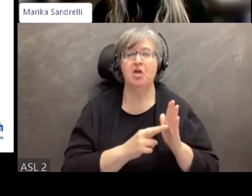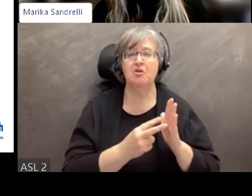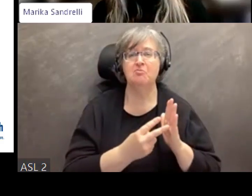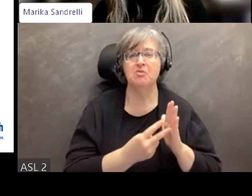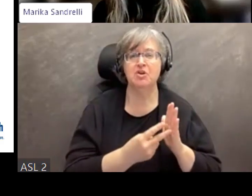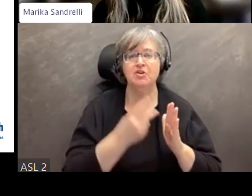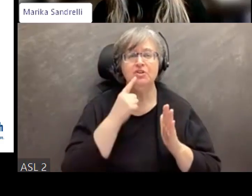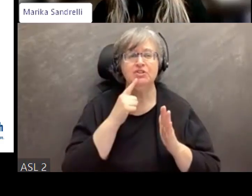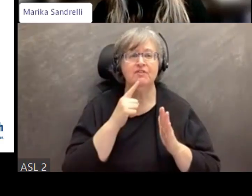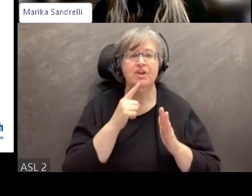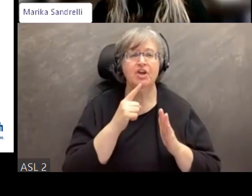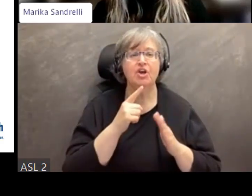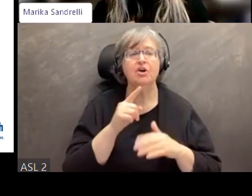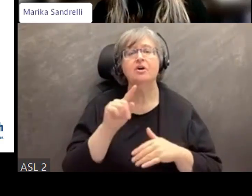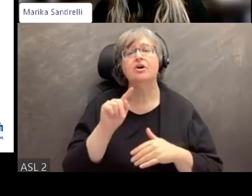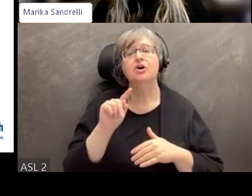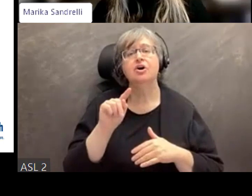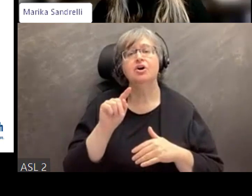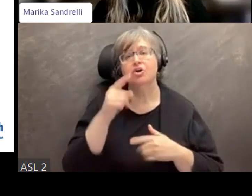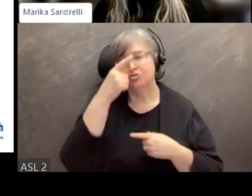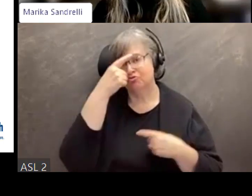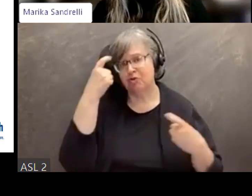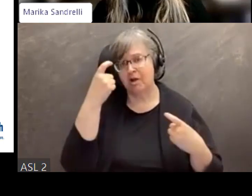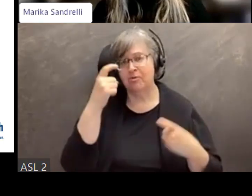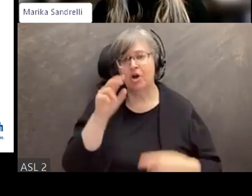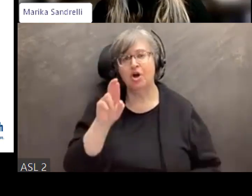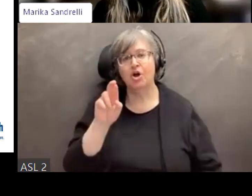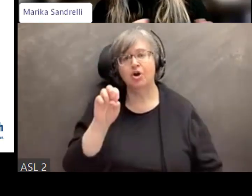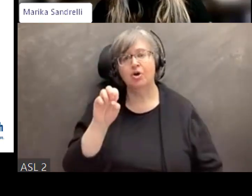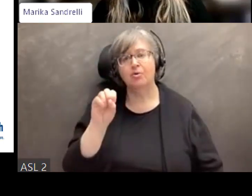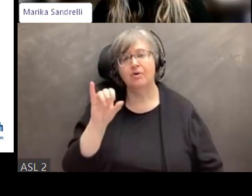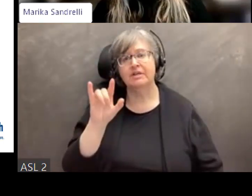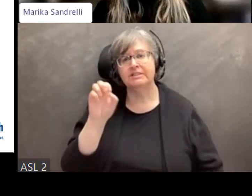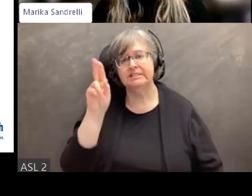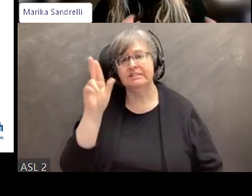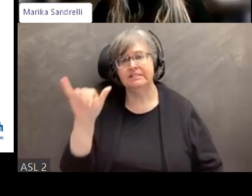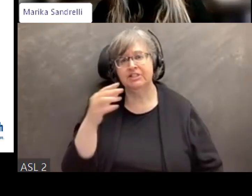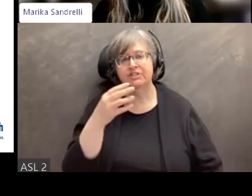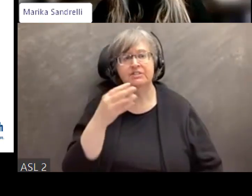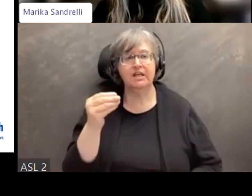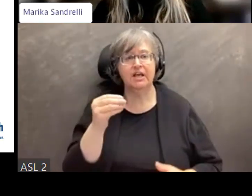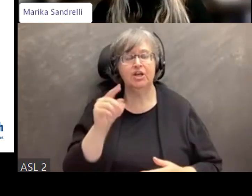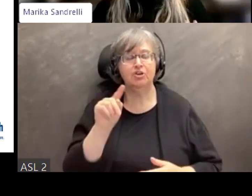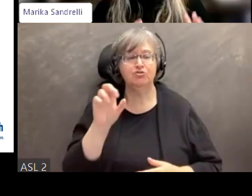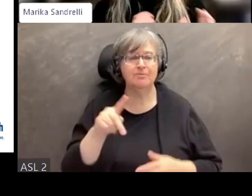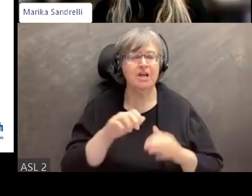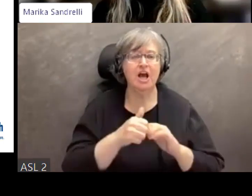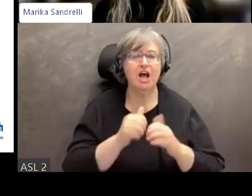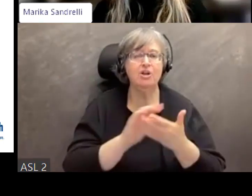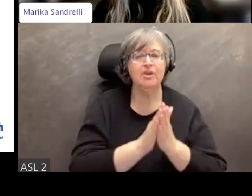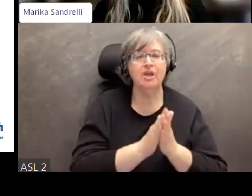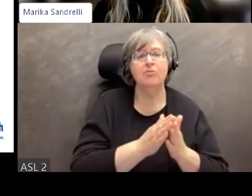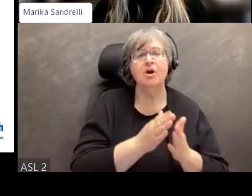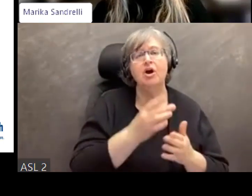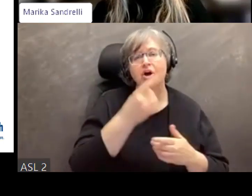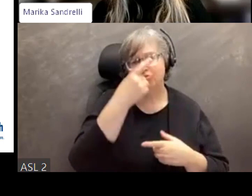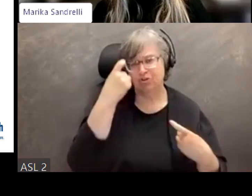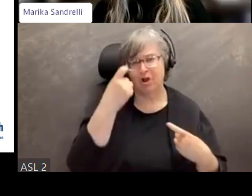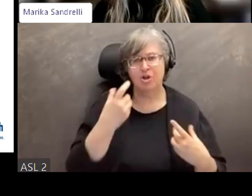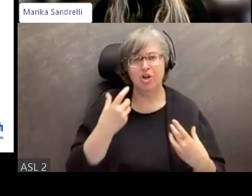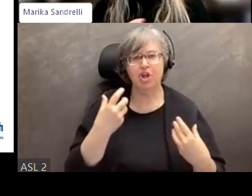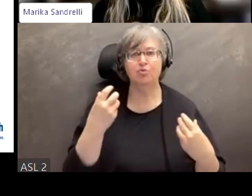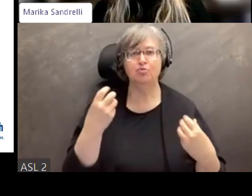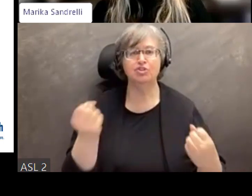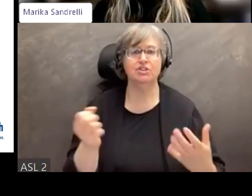working definitions of trauma, resiliency, and TRIP, and how did it come to be trauma and resiliency informed